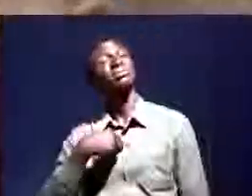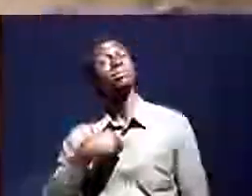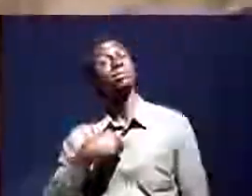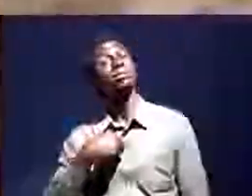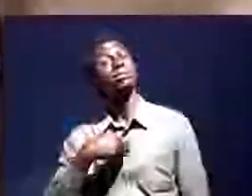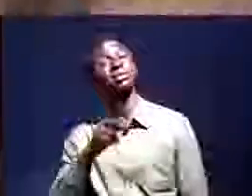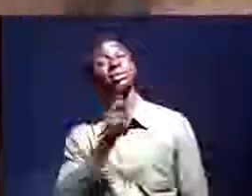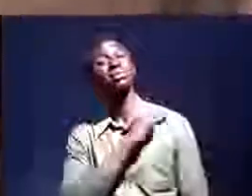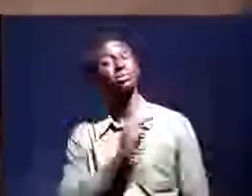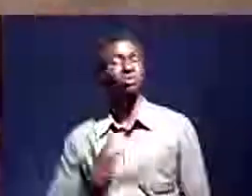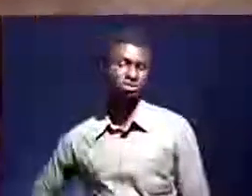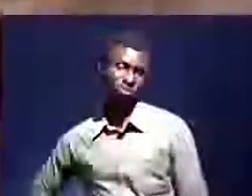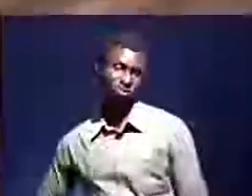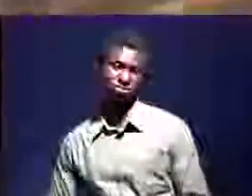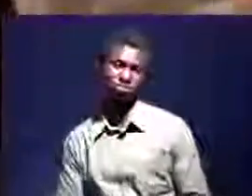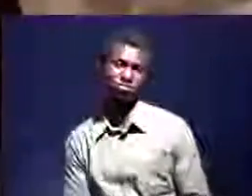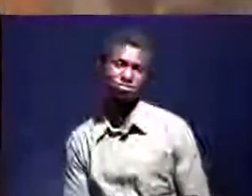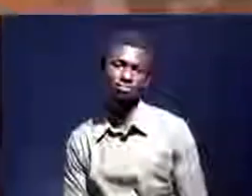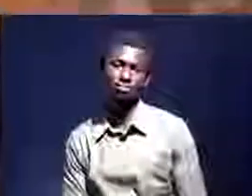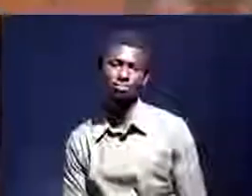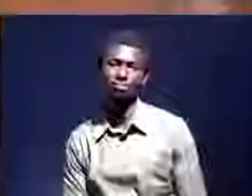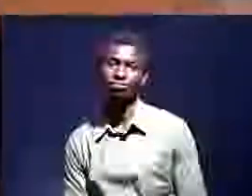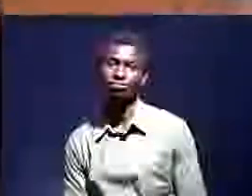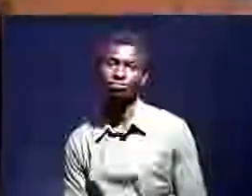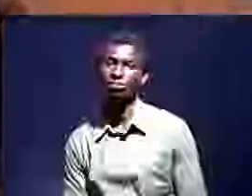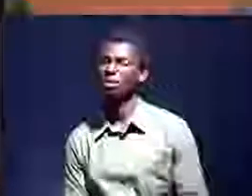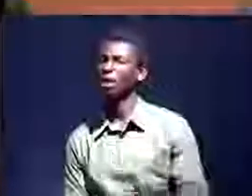They never found out.